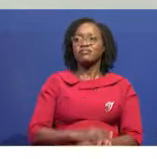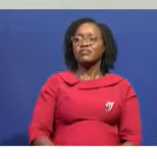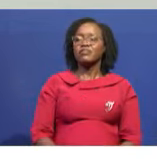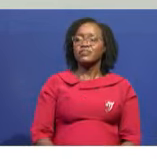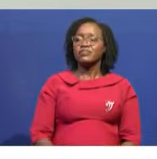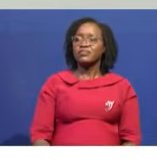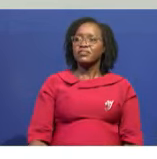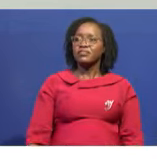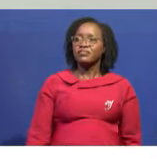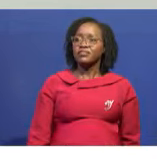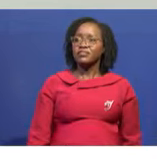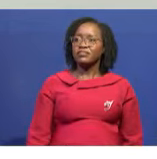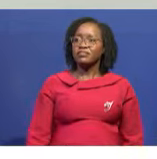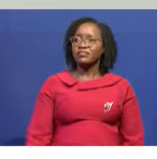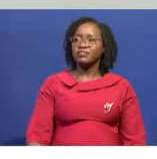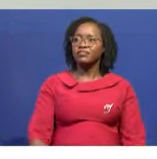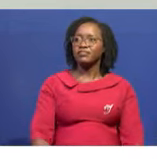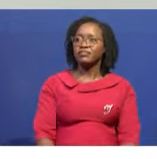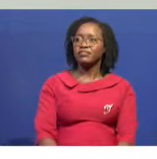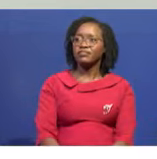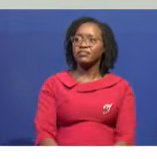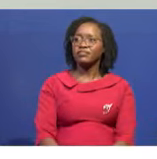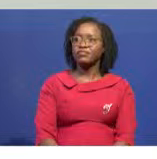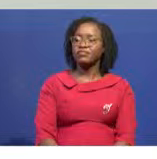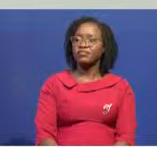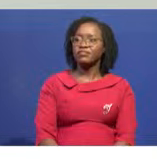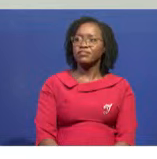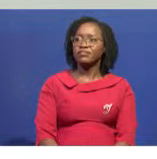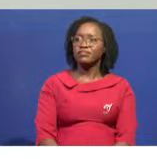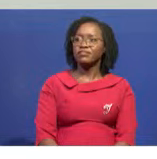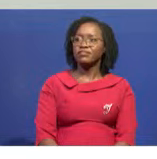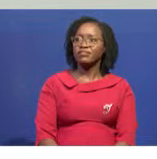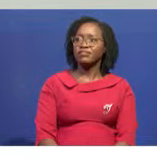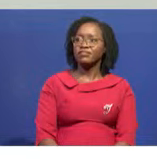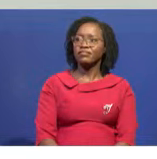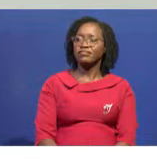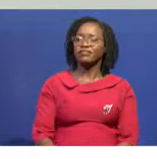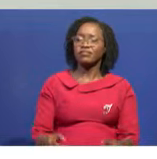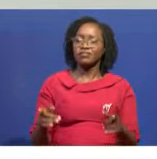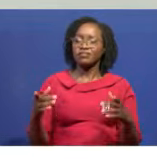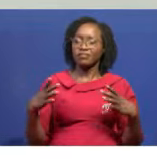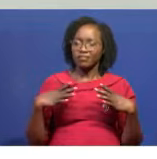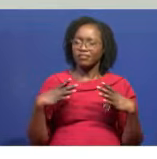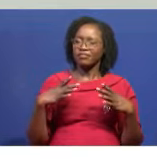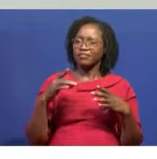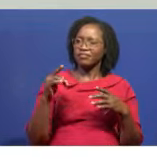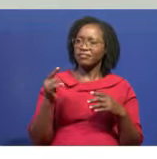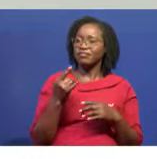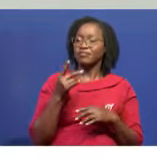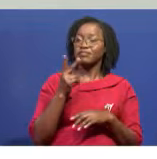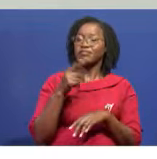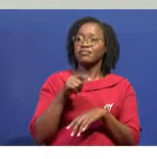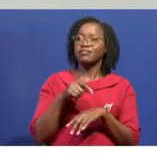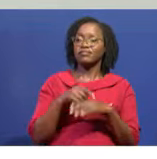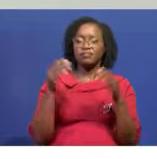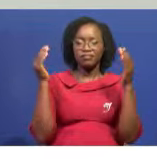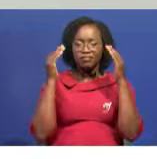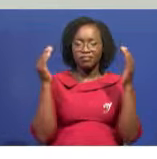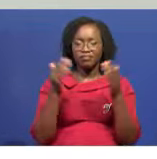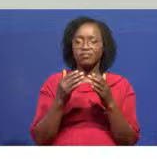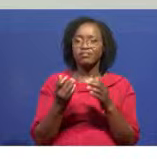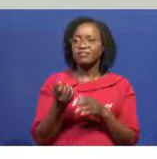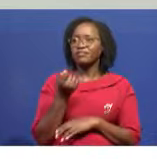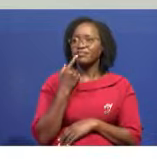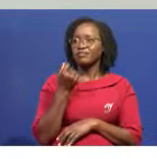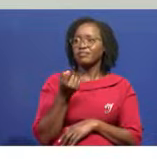events as and when we take this short commercial break, and then we'll be bringing up those events. But in the second hour, we'll be focusing